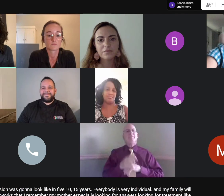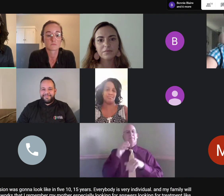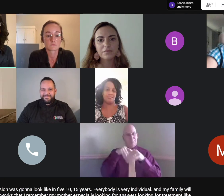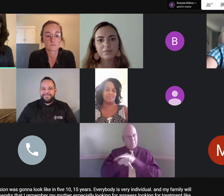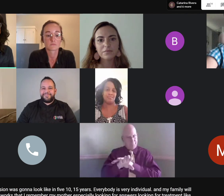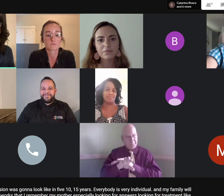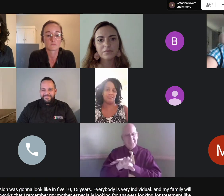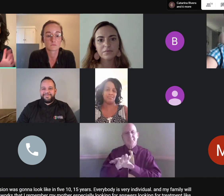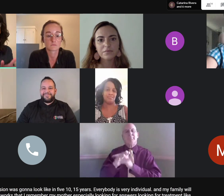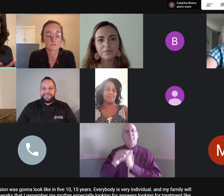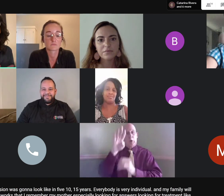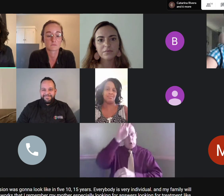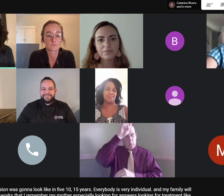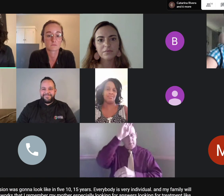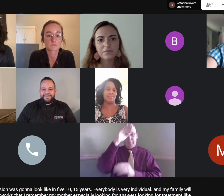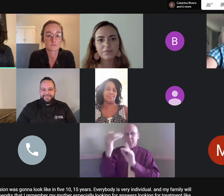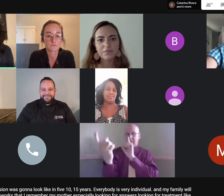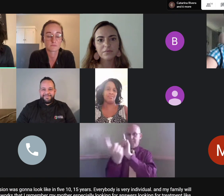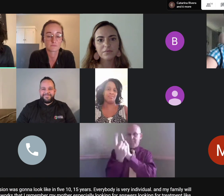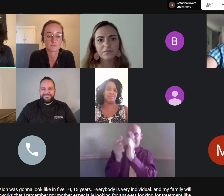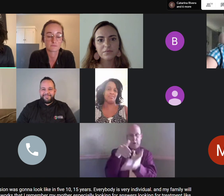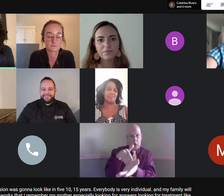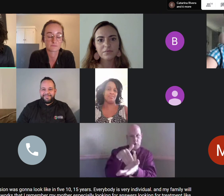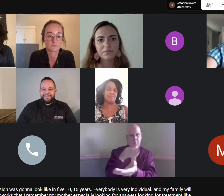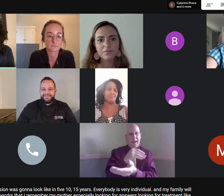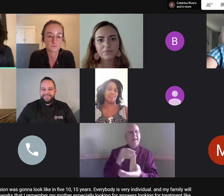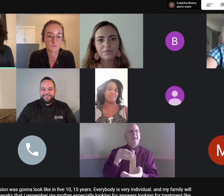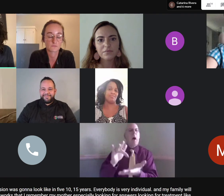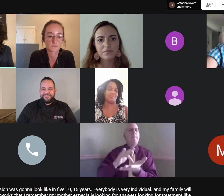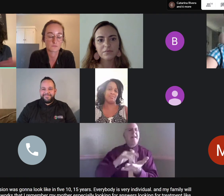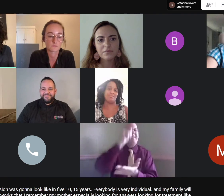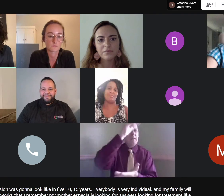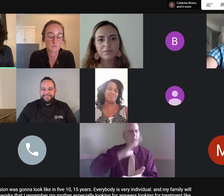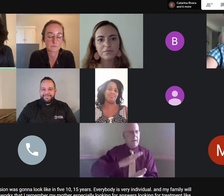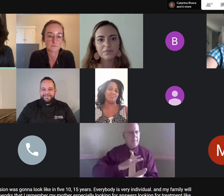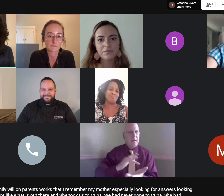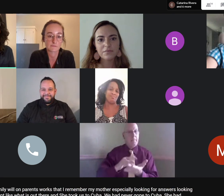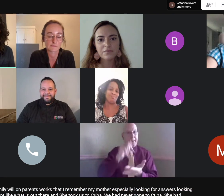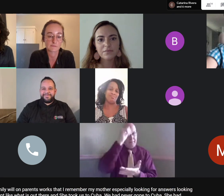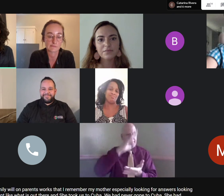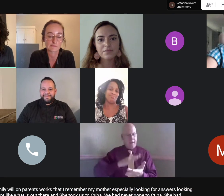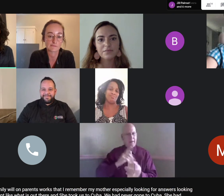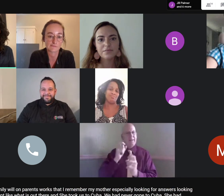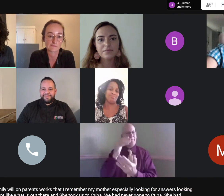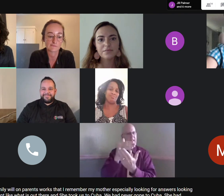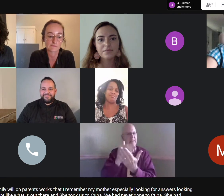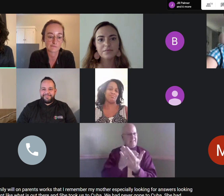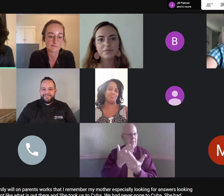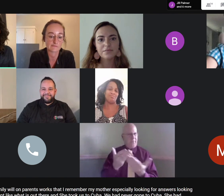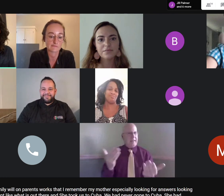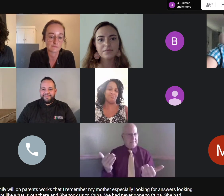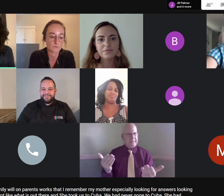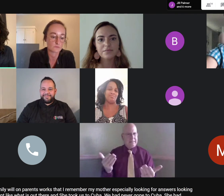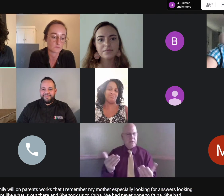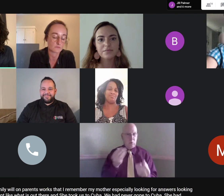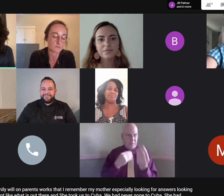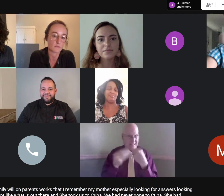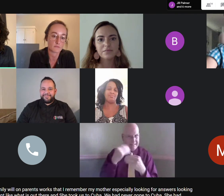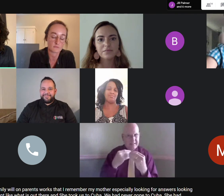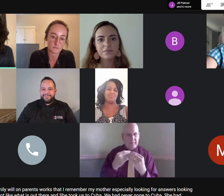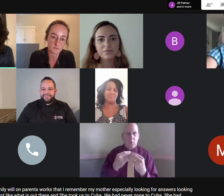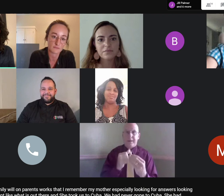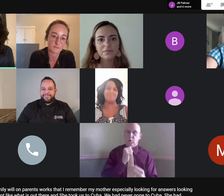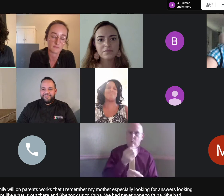with, I remember, a doctor for that and a medicine man. And the medicine man gave us a list of things to like eat or not